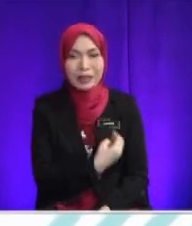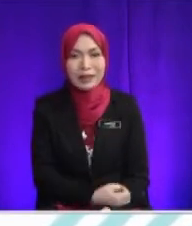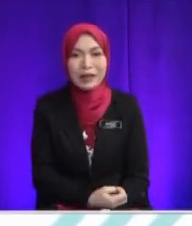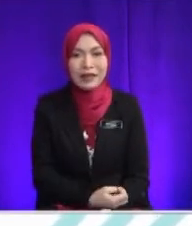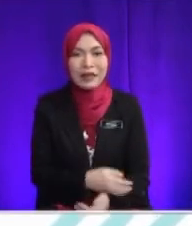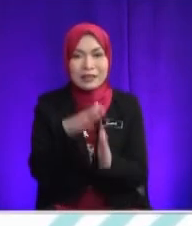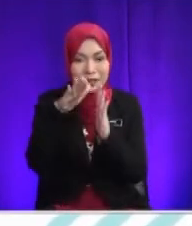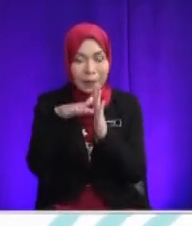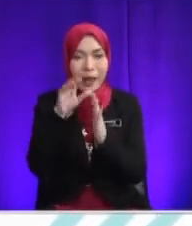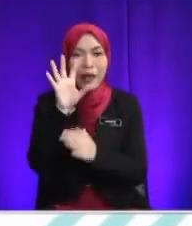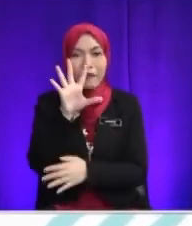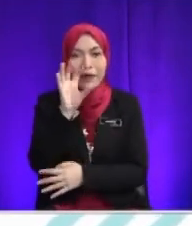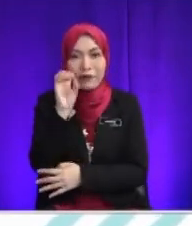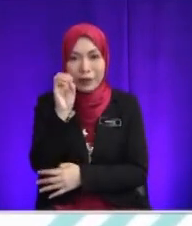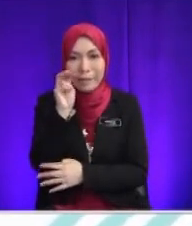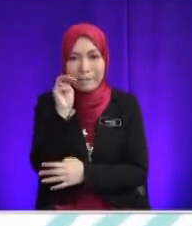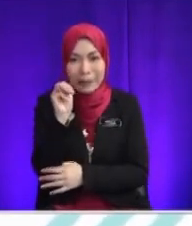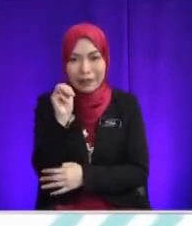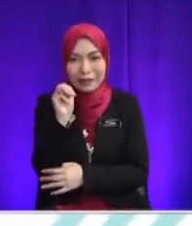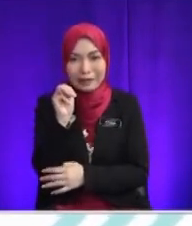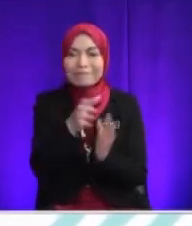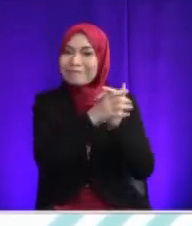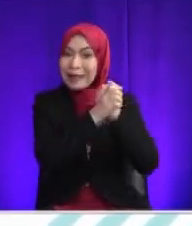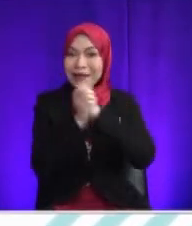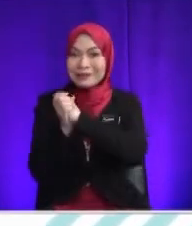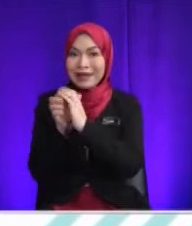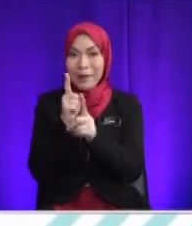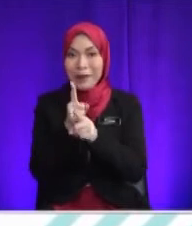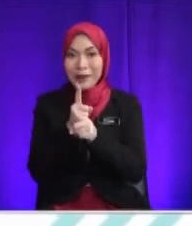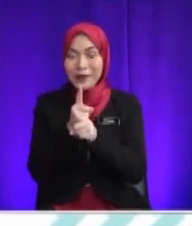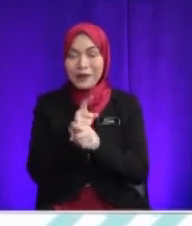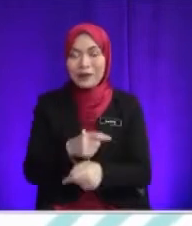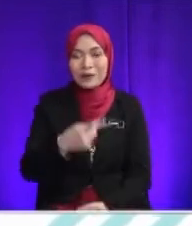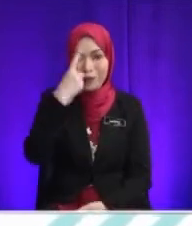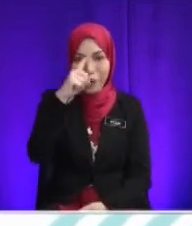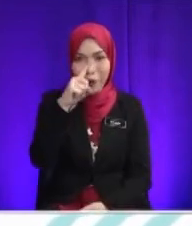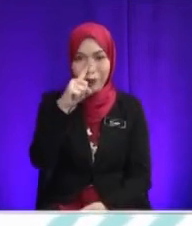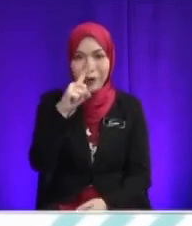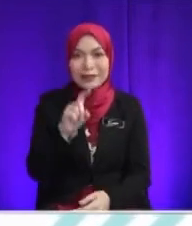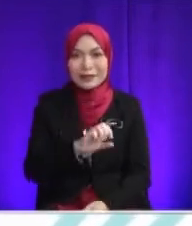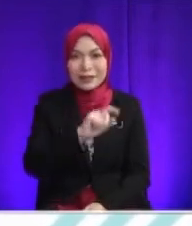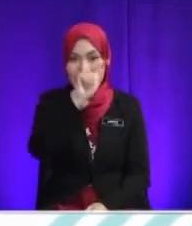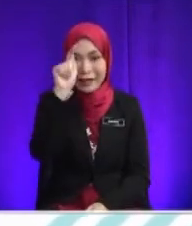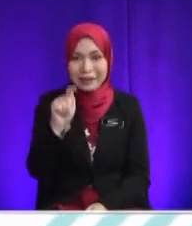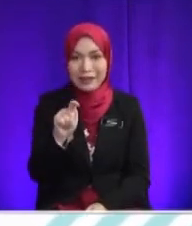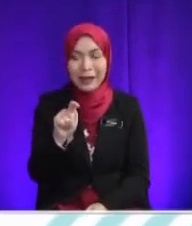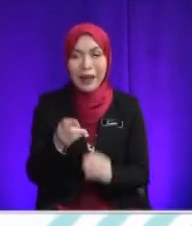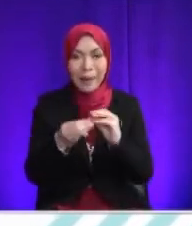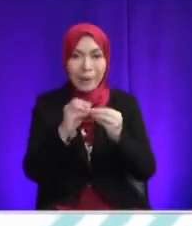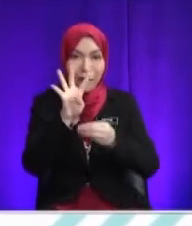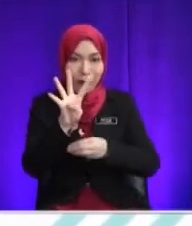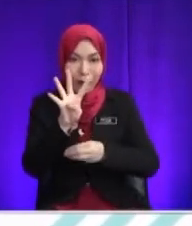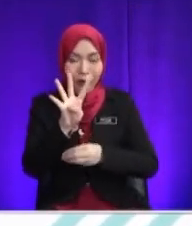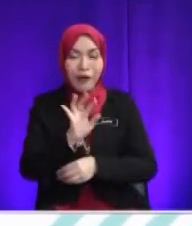Iza. Well done, Iza. Thank you. Next, for question number 4. I will speak to her and make her feel